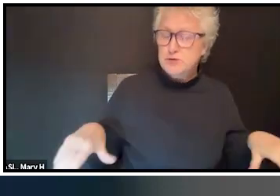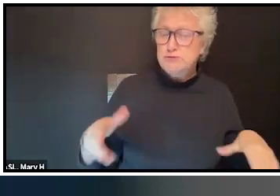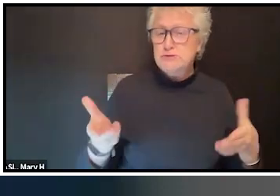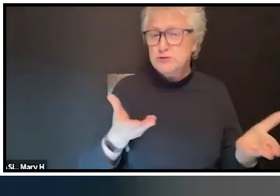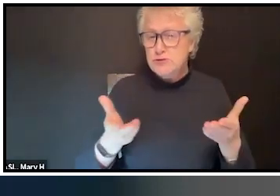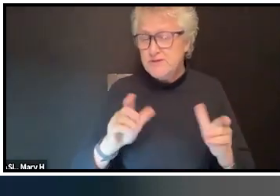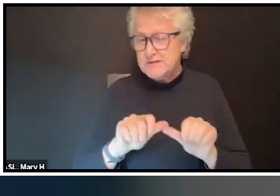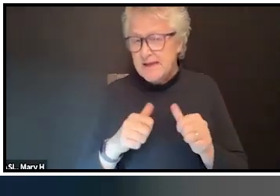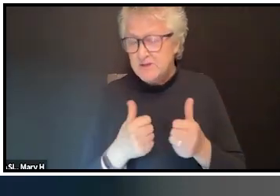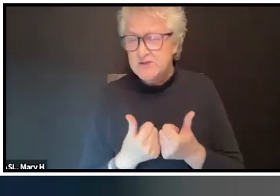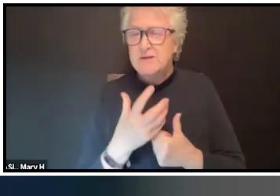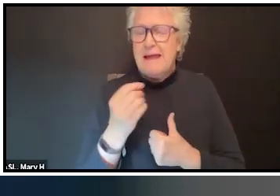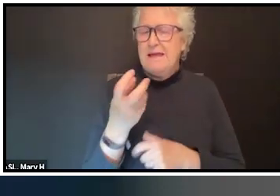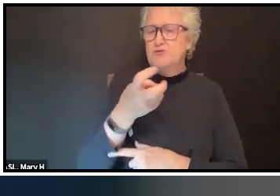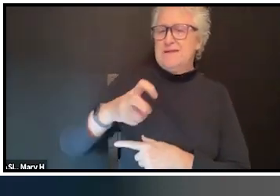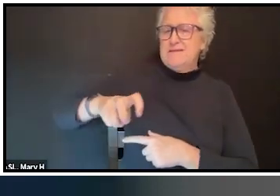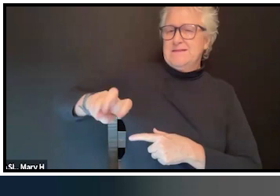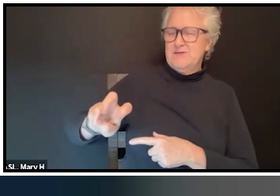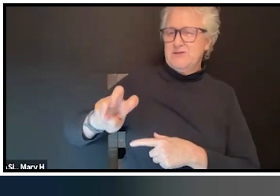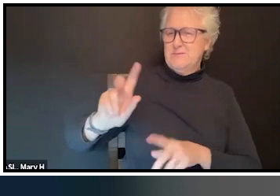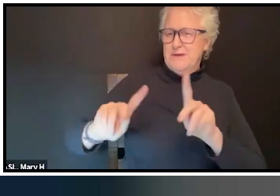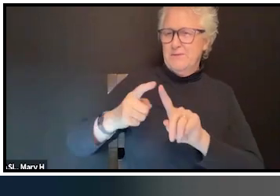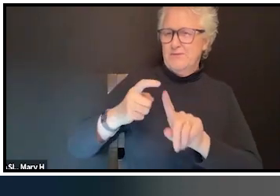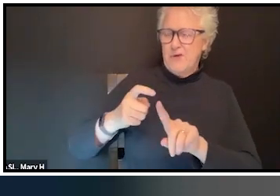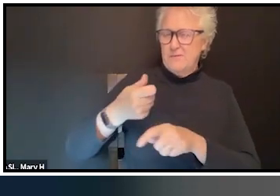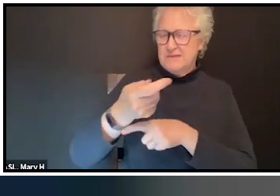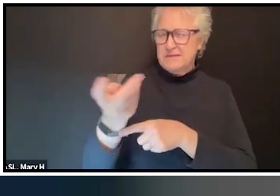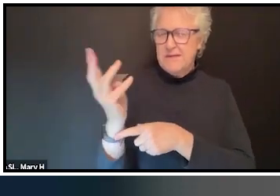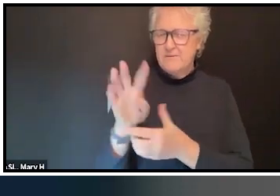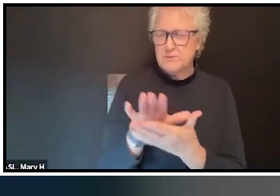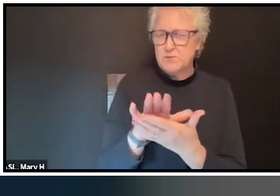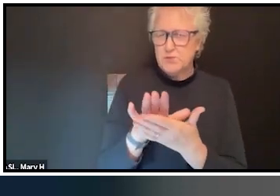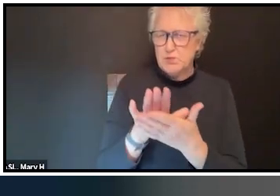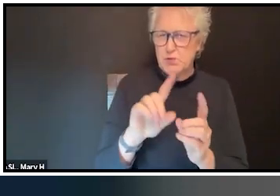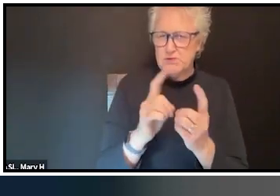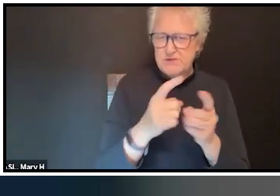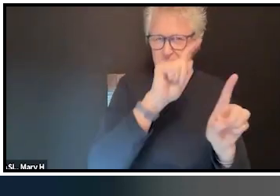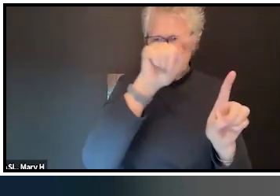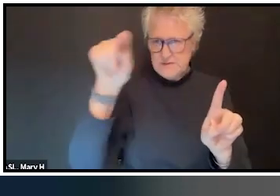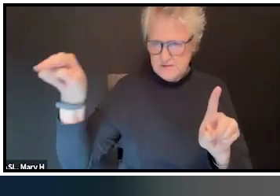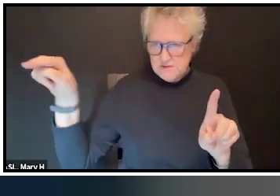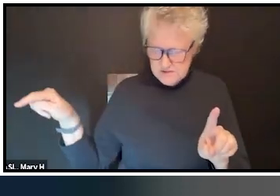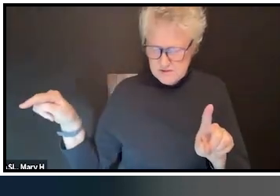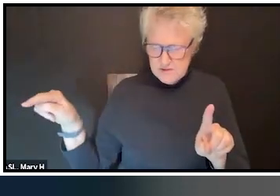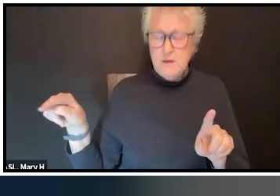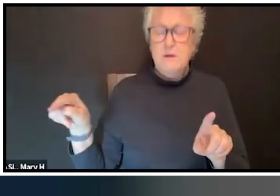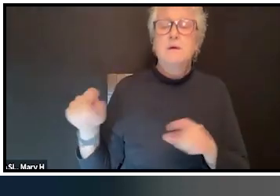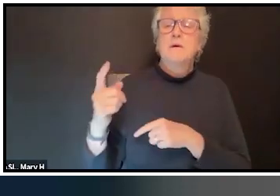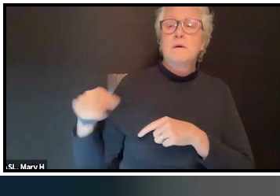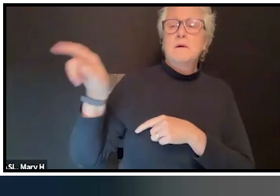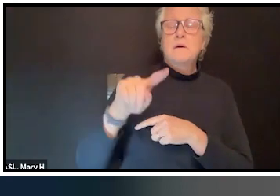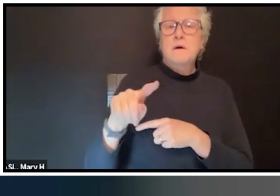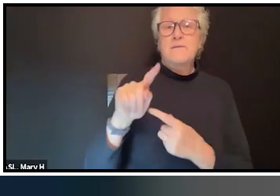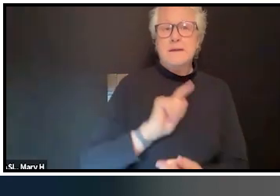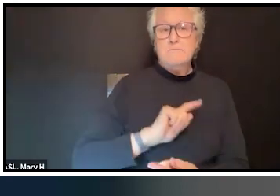coordinators from several school districts. So during this most recent meeting, the transition advisory coordinators, who meet regularly with special educators